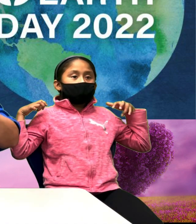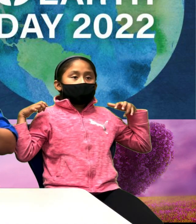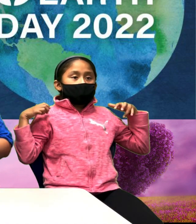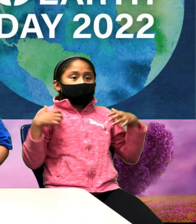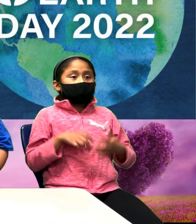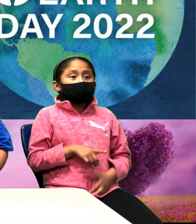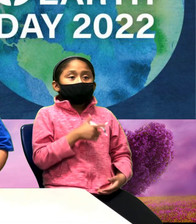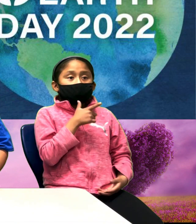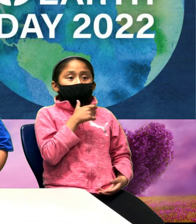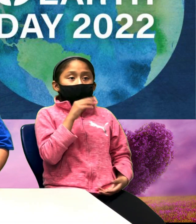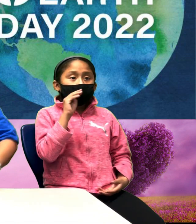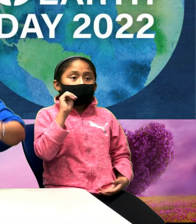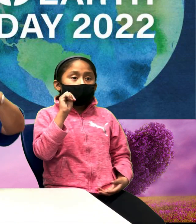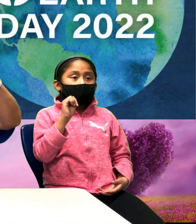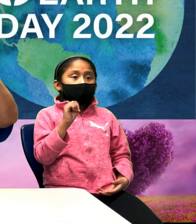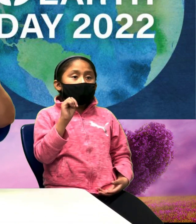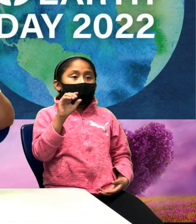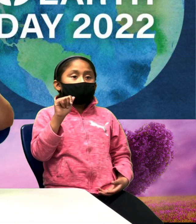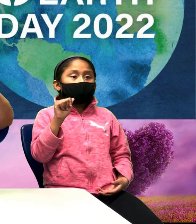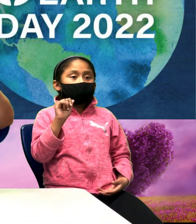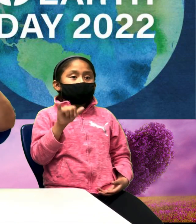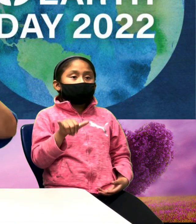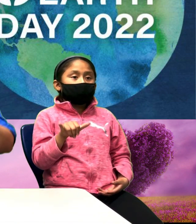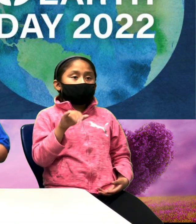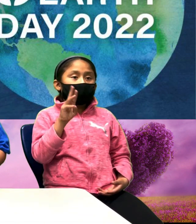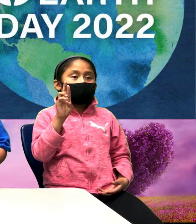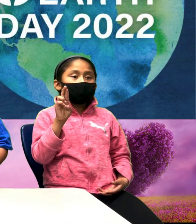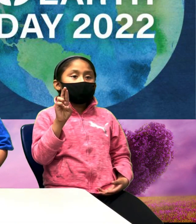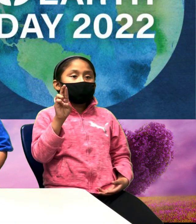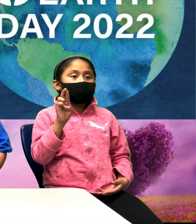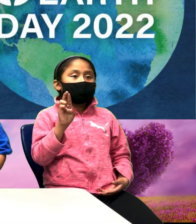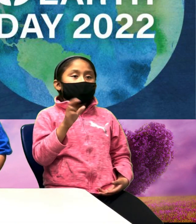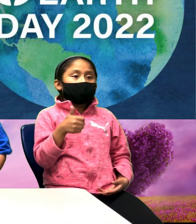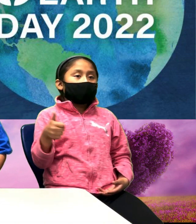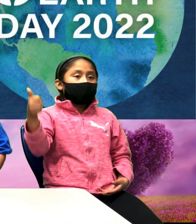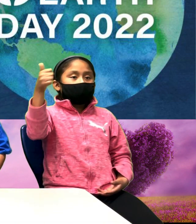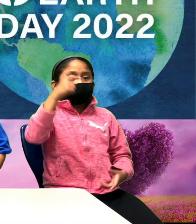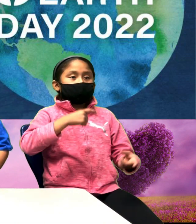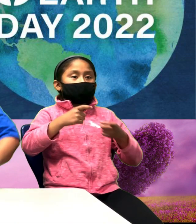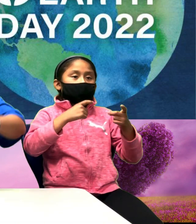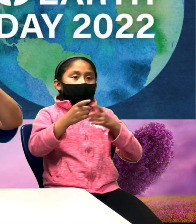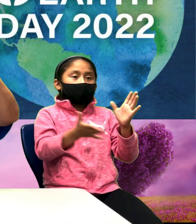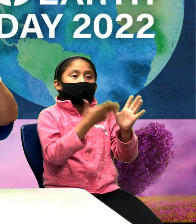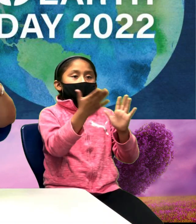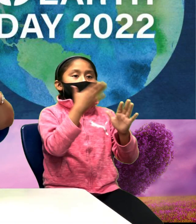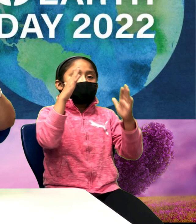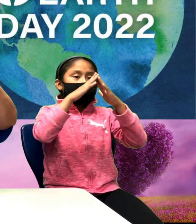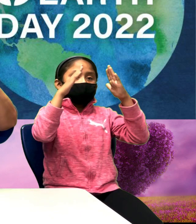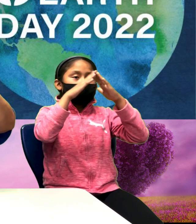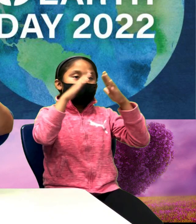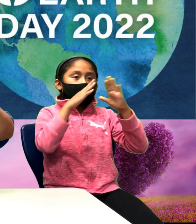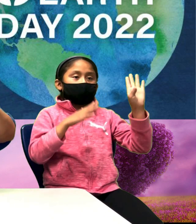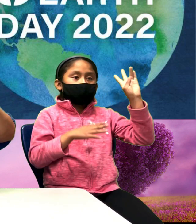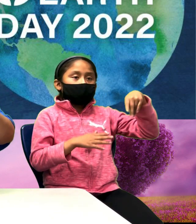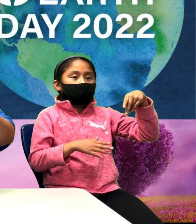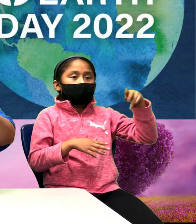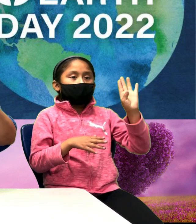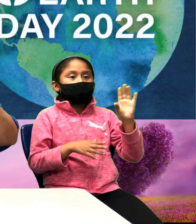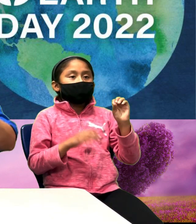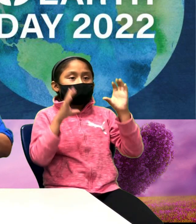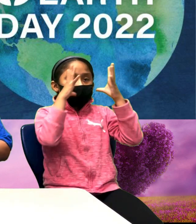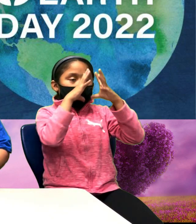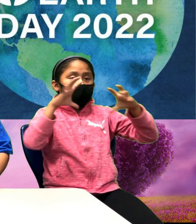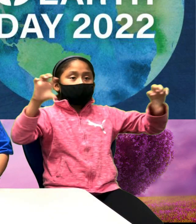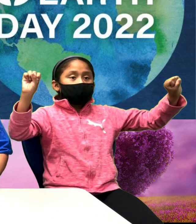mayor will be here. Our superintendent will be here. City council